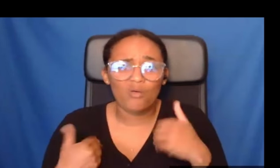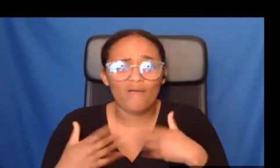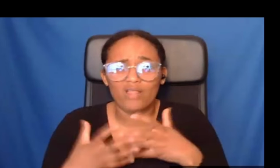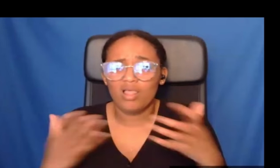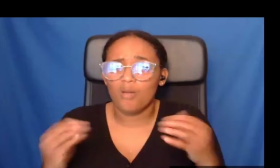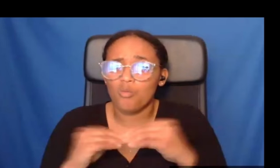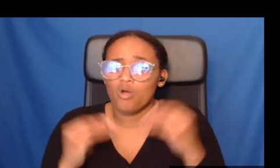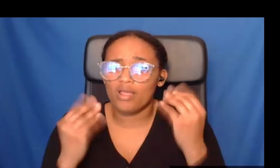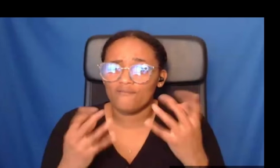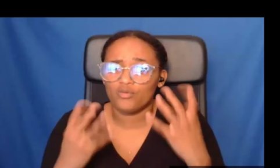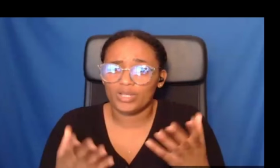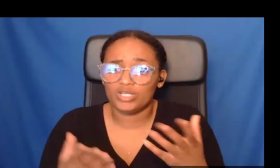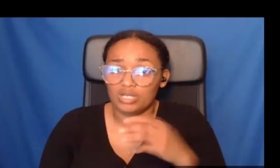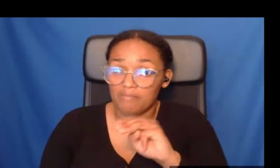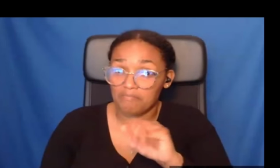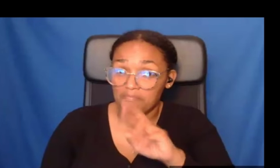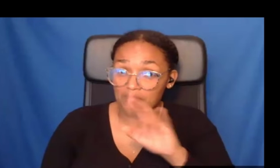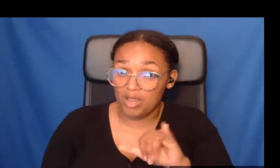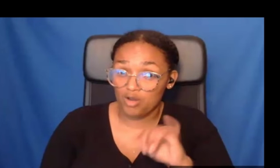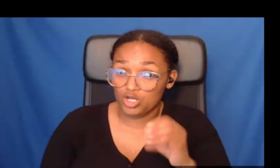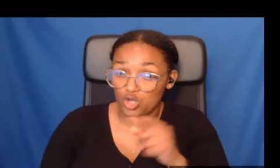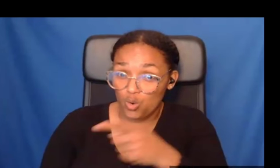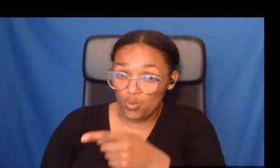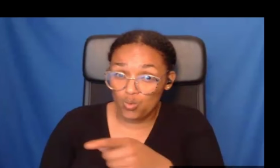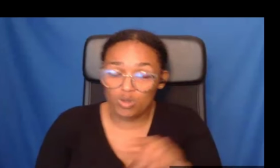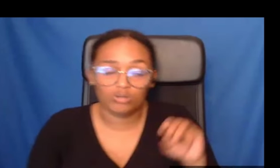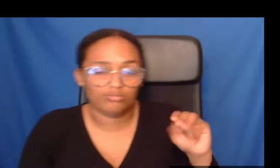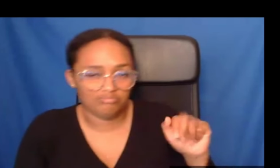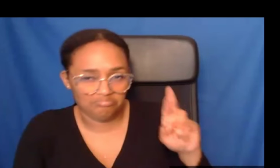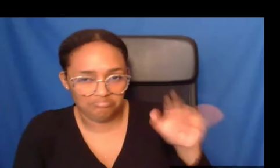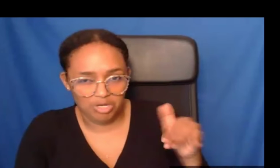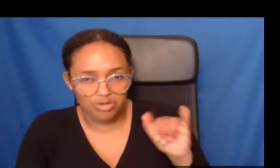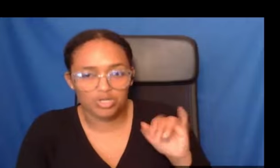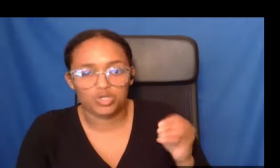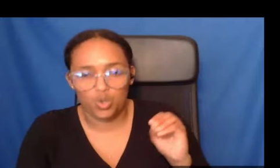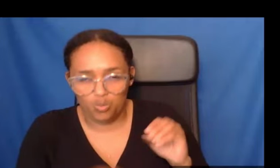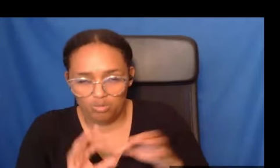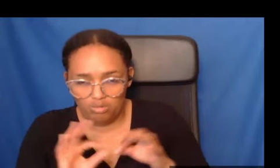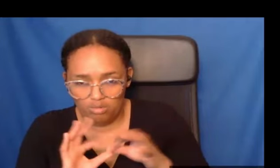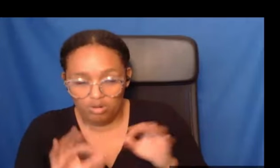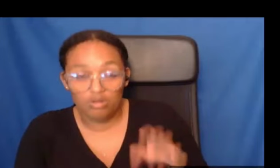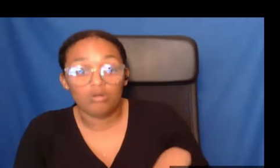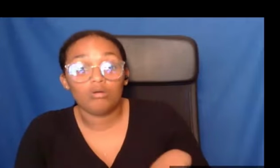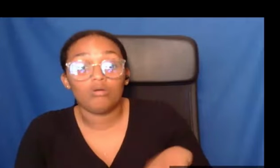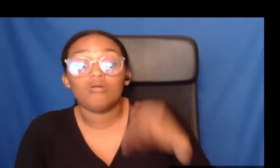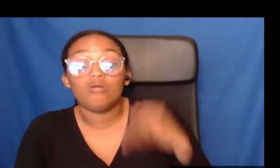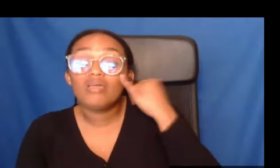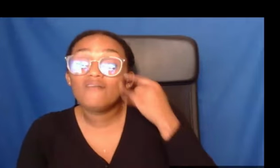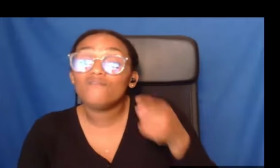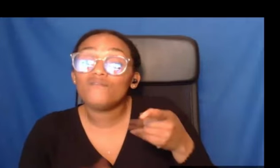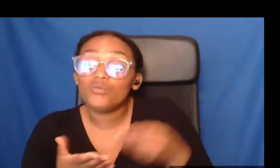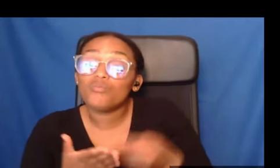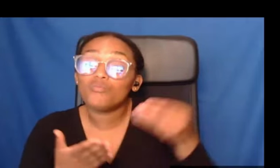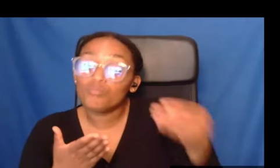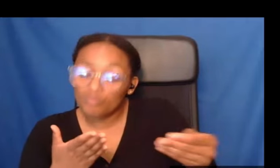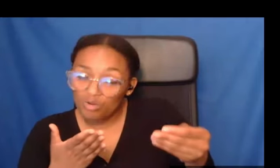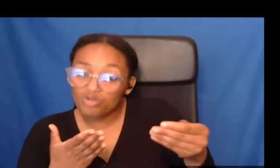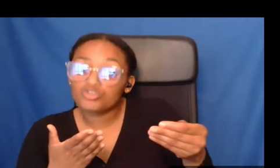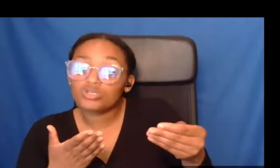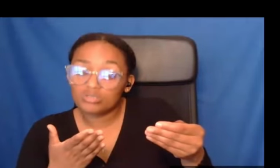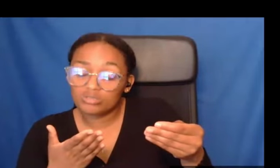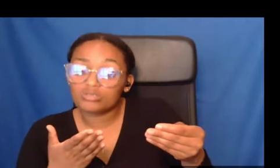Generally, if you purchase property coverage, business or commercial property